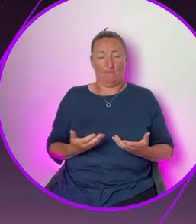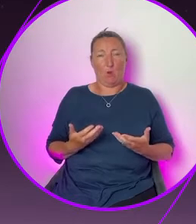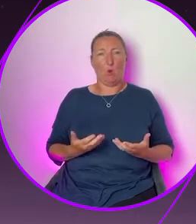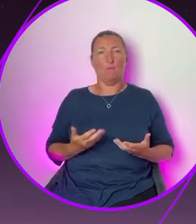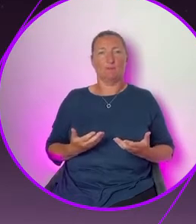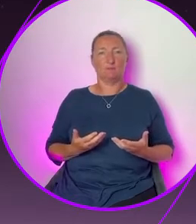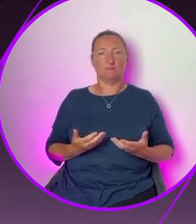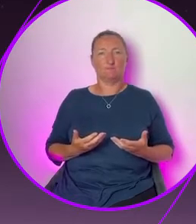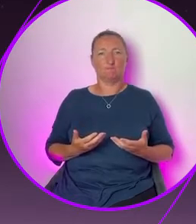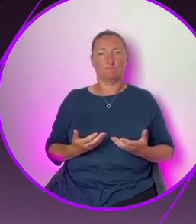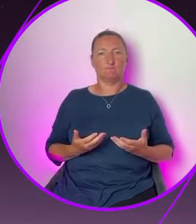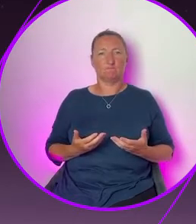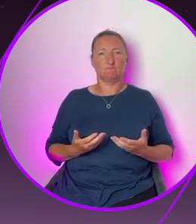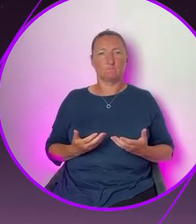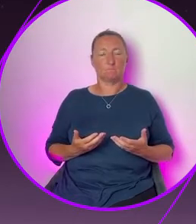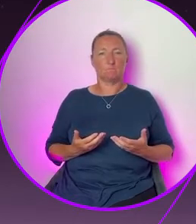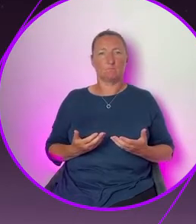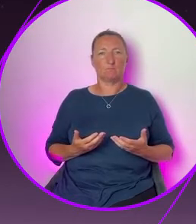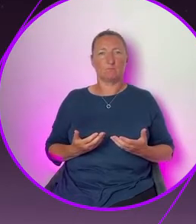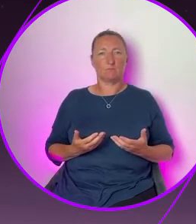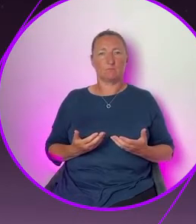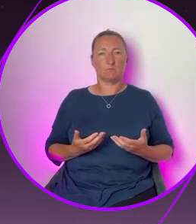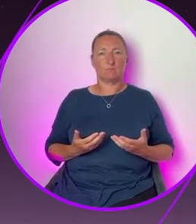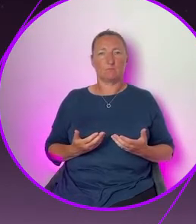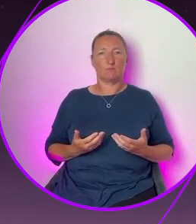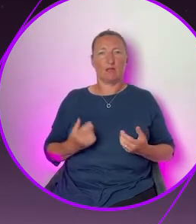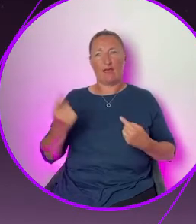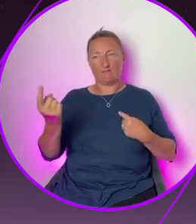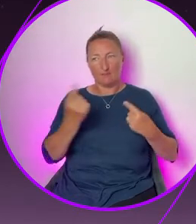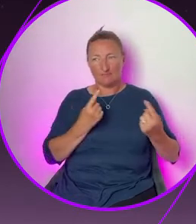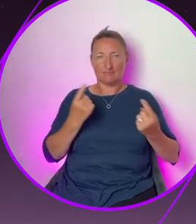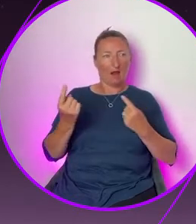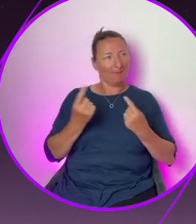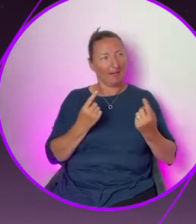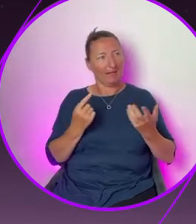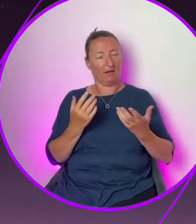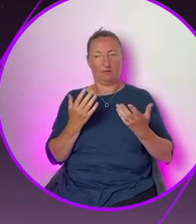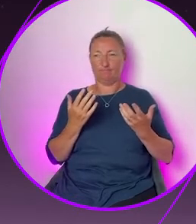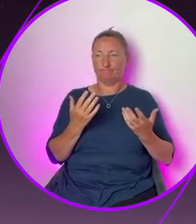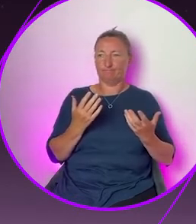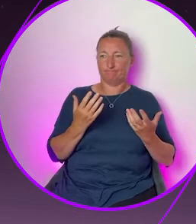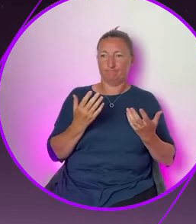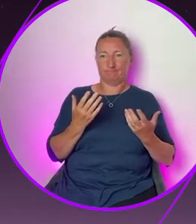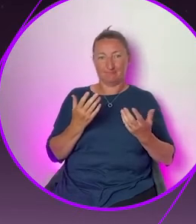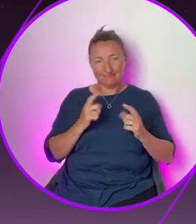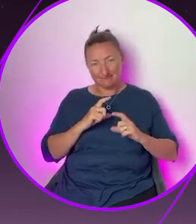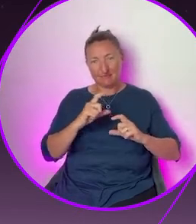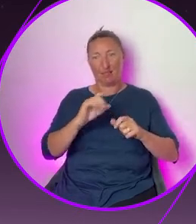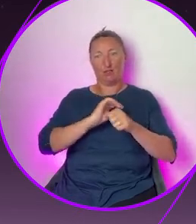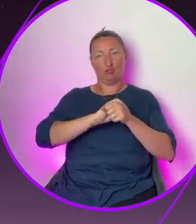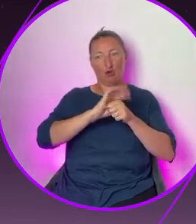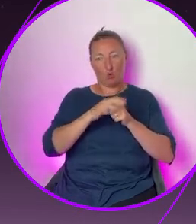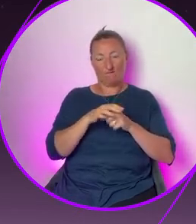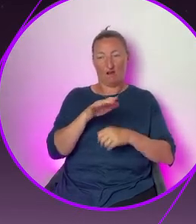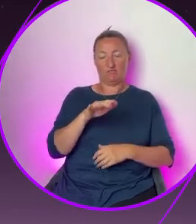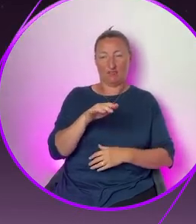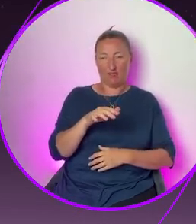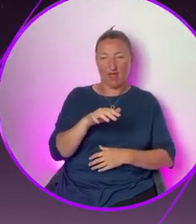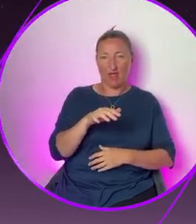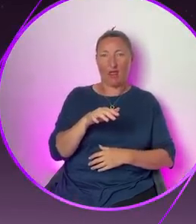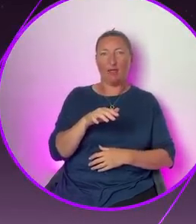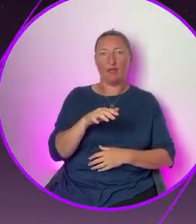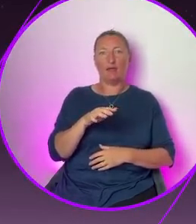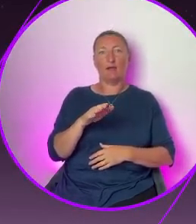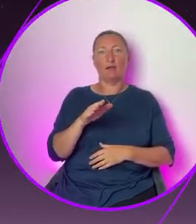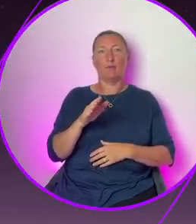time, that everyone's coming sort of through the pandemic. Obviously, we're still in it. We are like turning